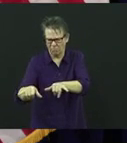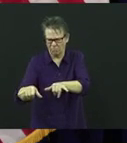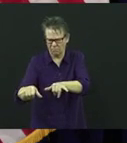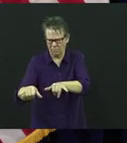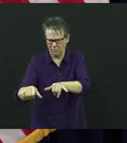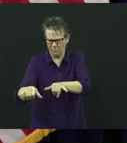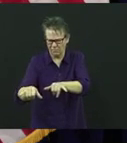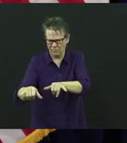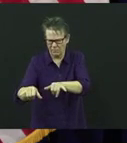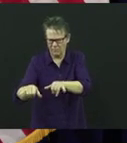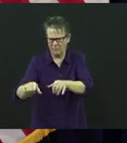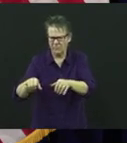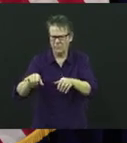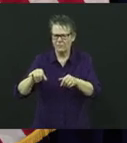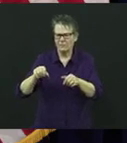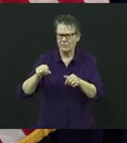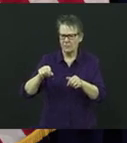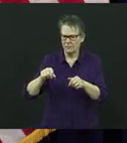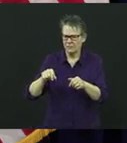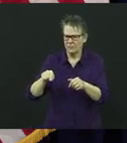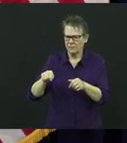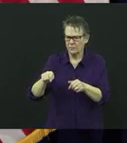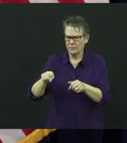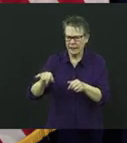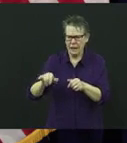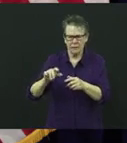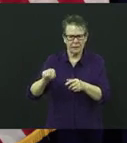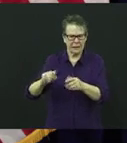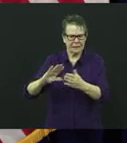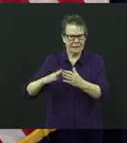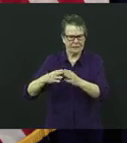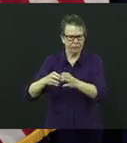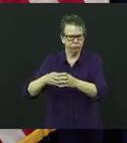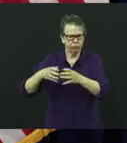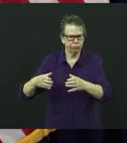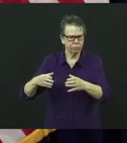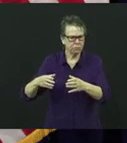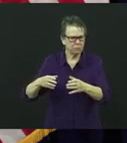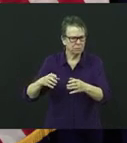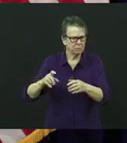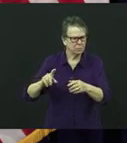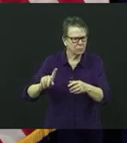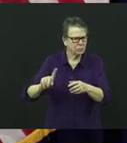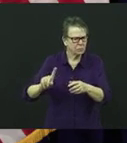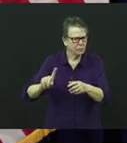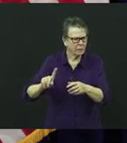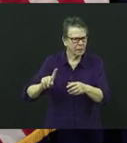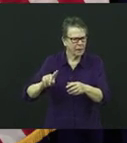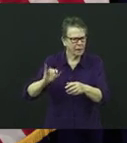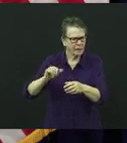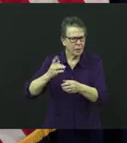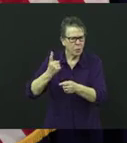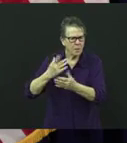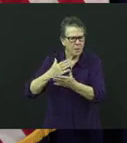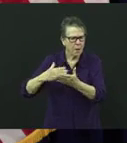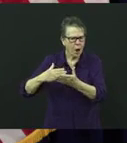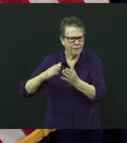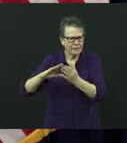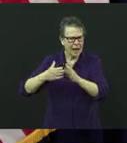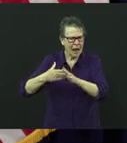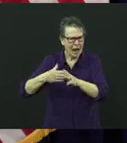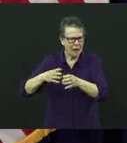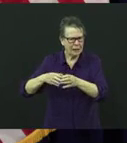community. It was Newark. I'm sorry? Newark. Newark, yeah. Well, we've